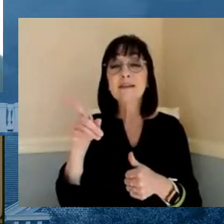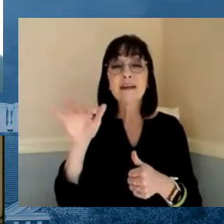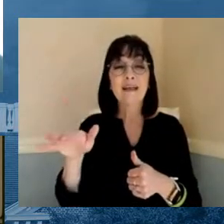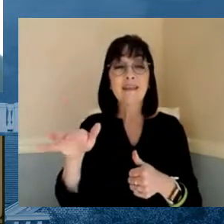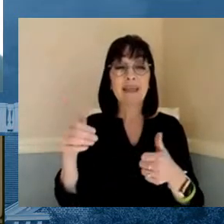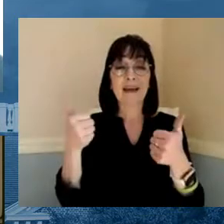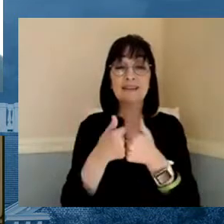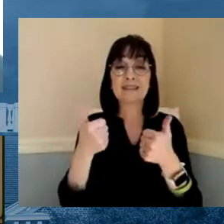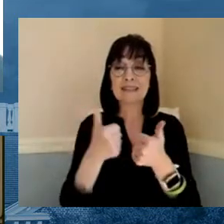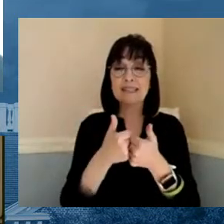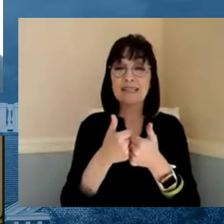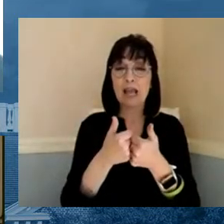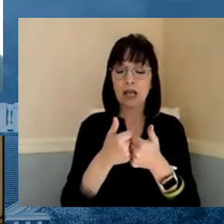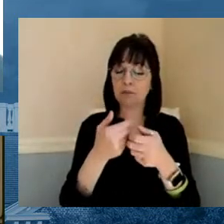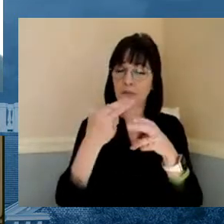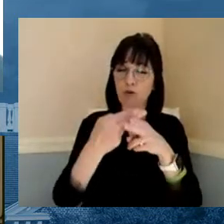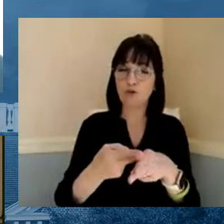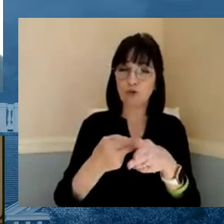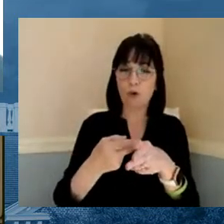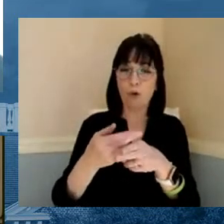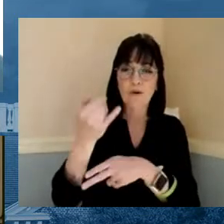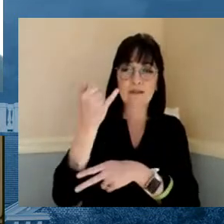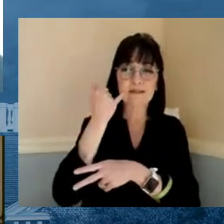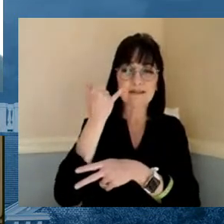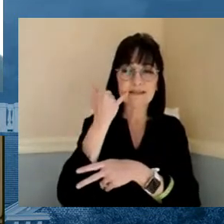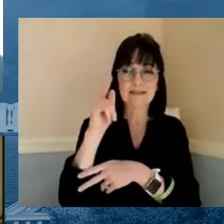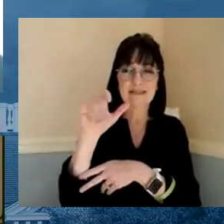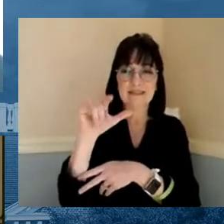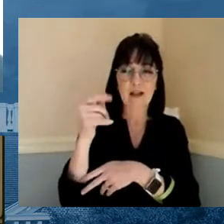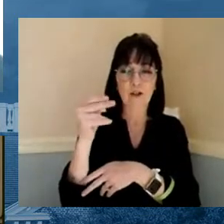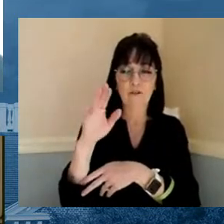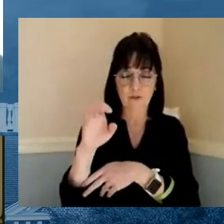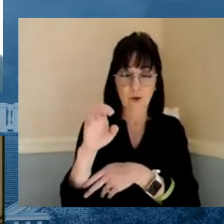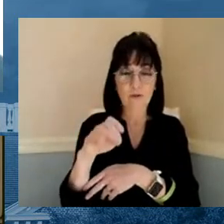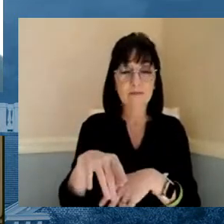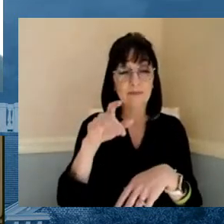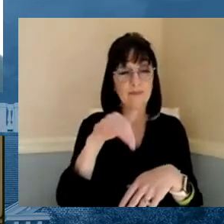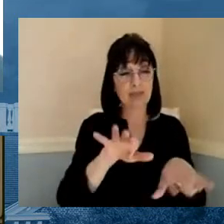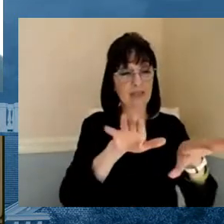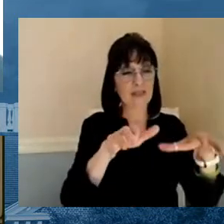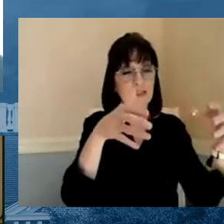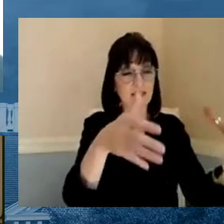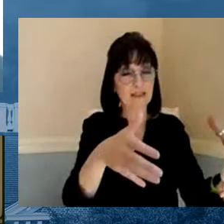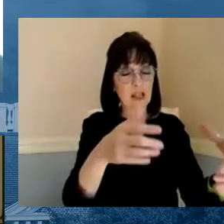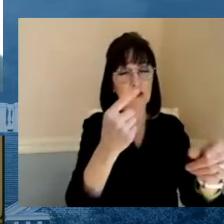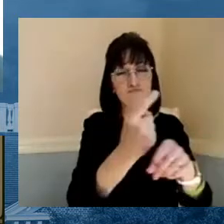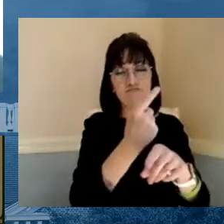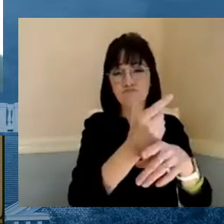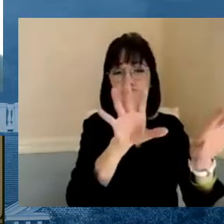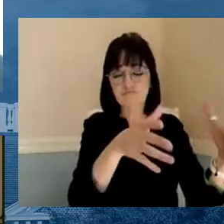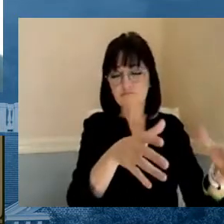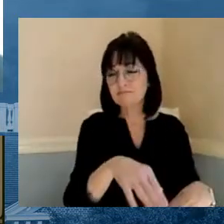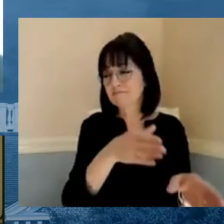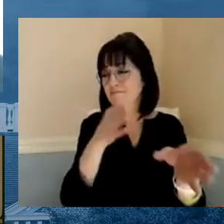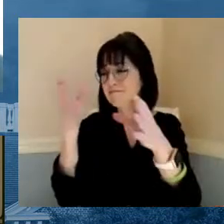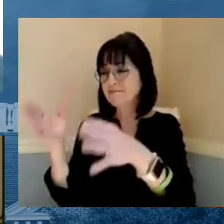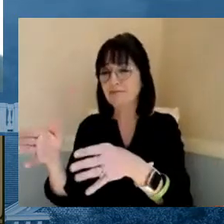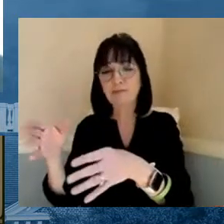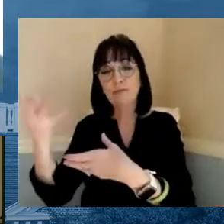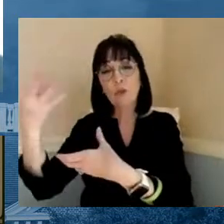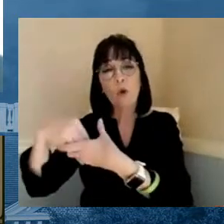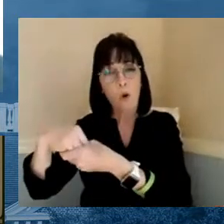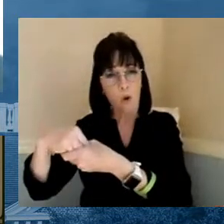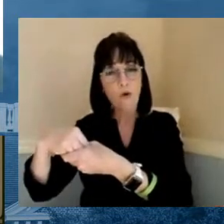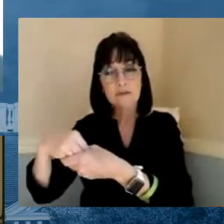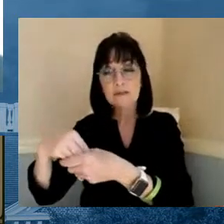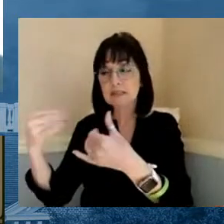telephone. Neurotypical group was asked to play together and an autistic group was asked to play together. At the end, there was no discernible